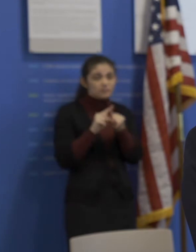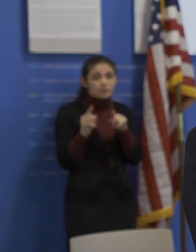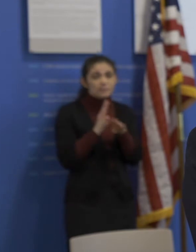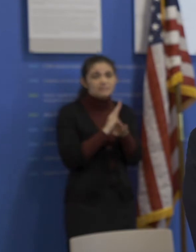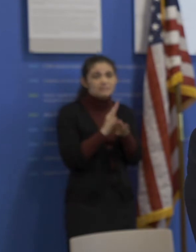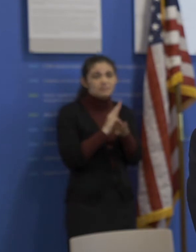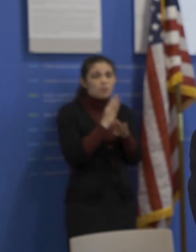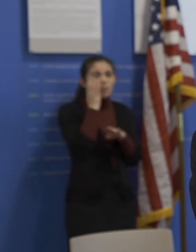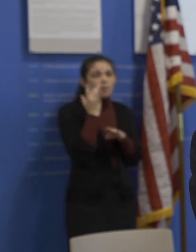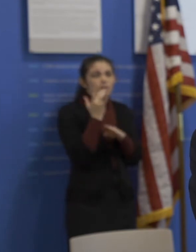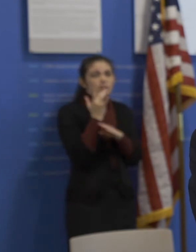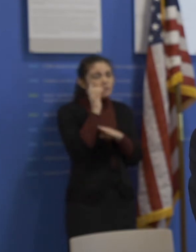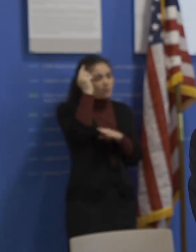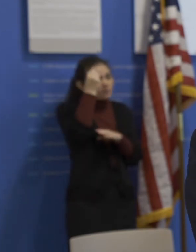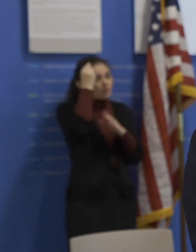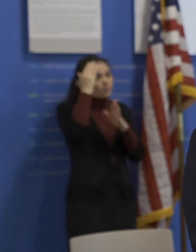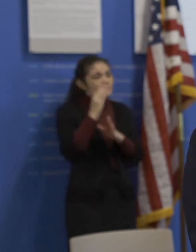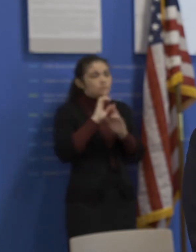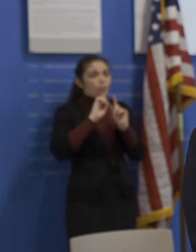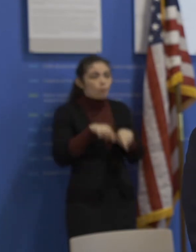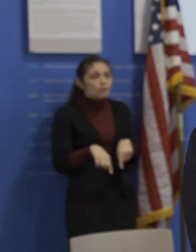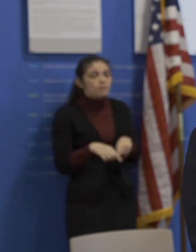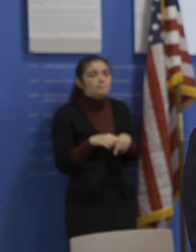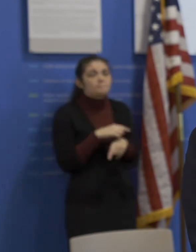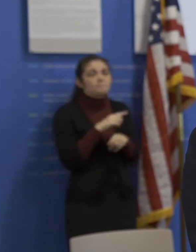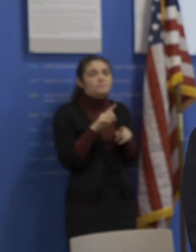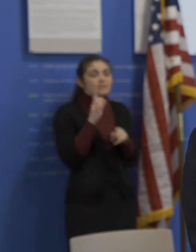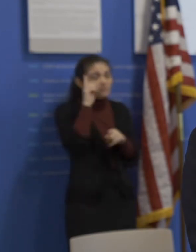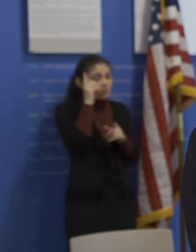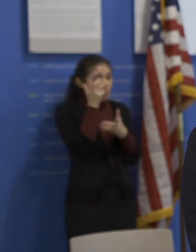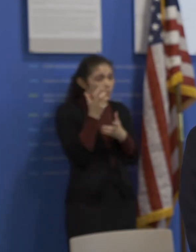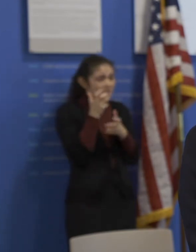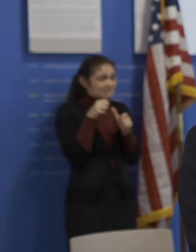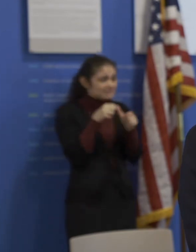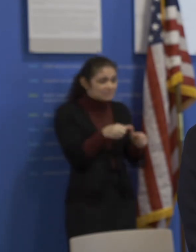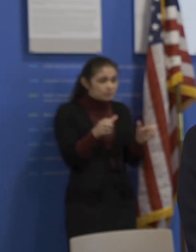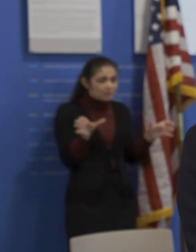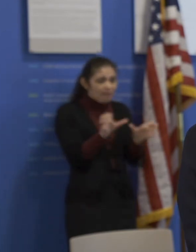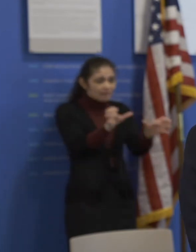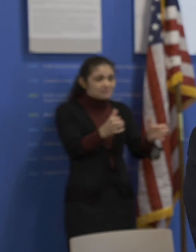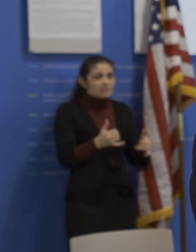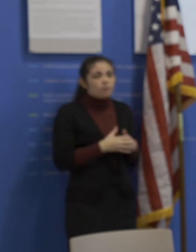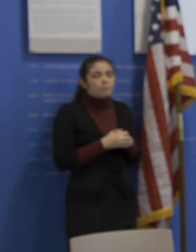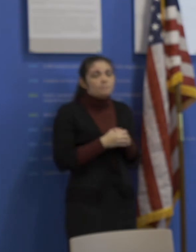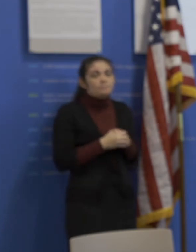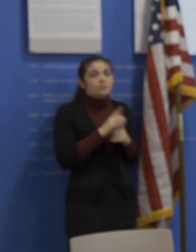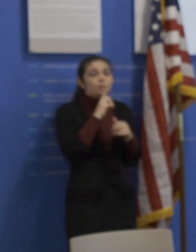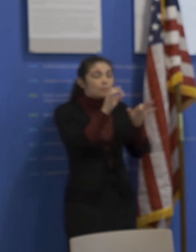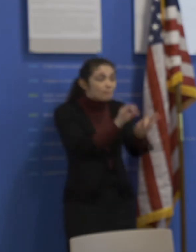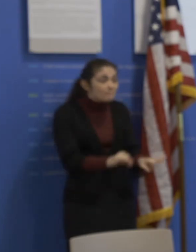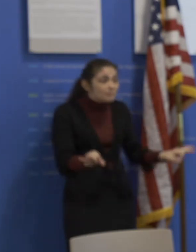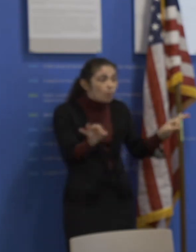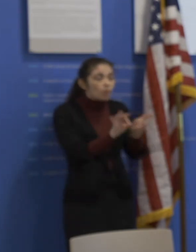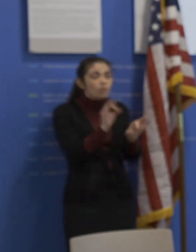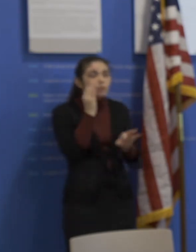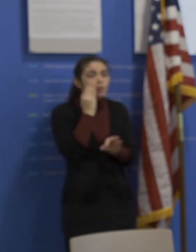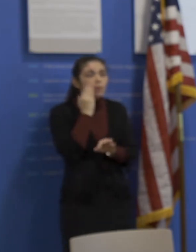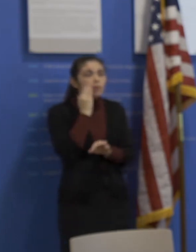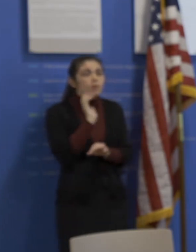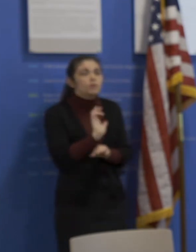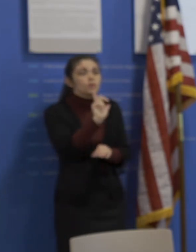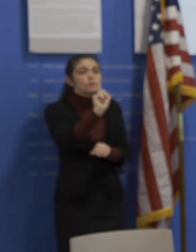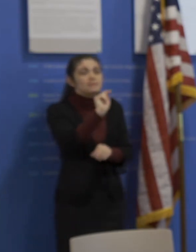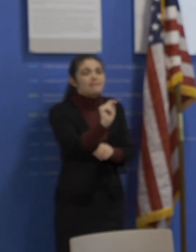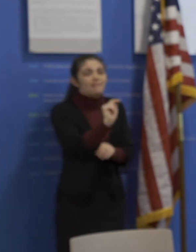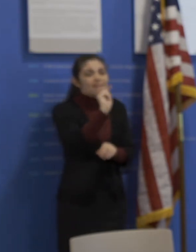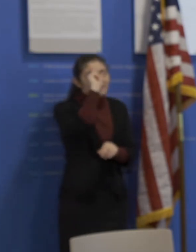are calling us about the governor's order and about their desire to stay active. It's important to know that Lieutenant Governor Houston